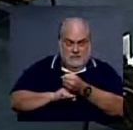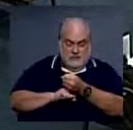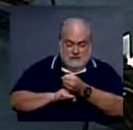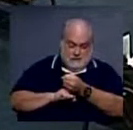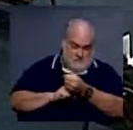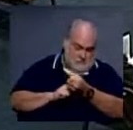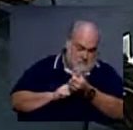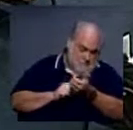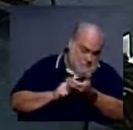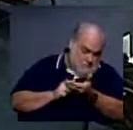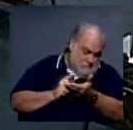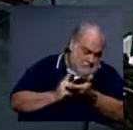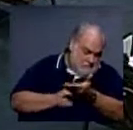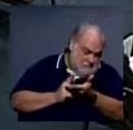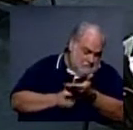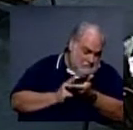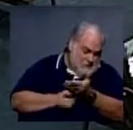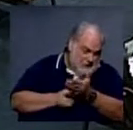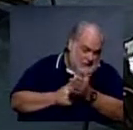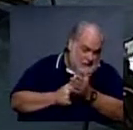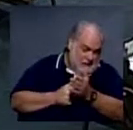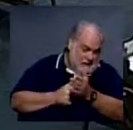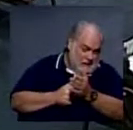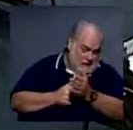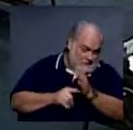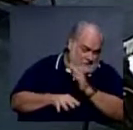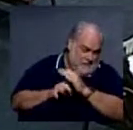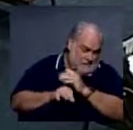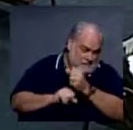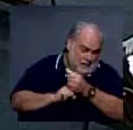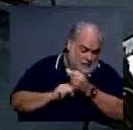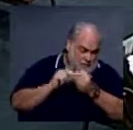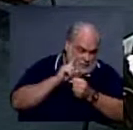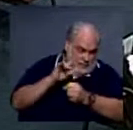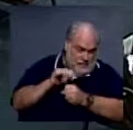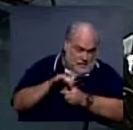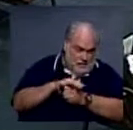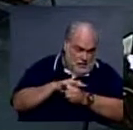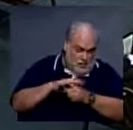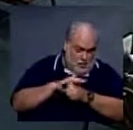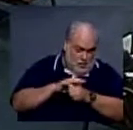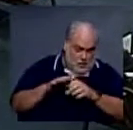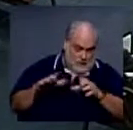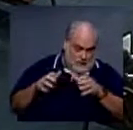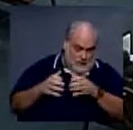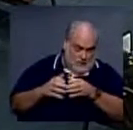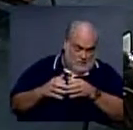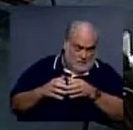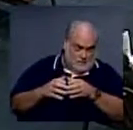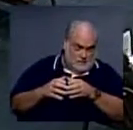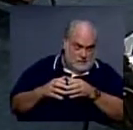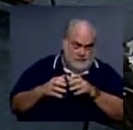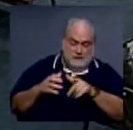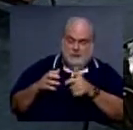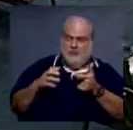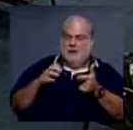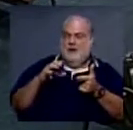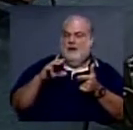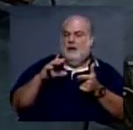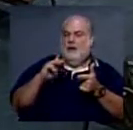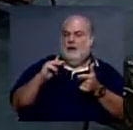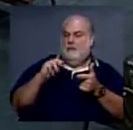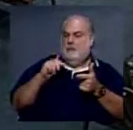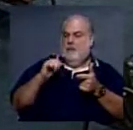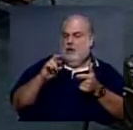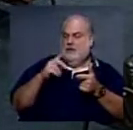on coming up with that, and I'll work on finding some sponsorship within our local delegation. I think, and I'm sure we. I